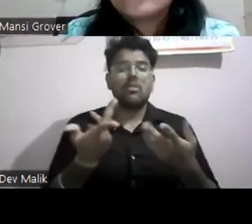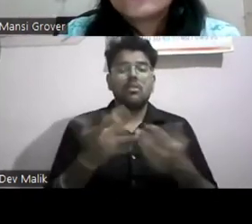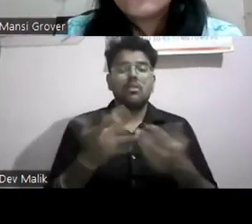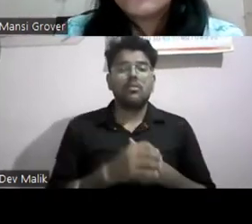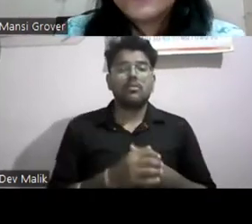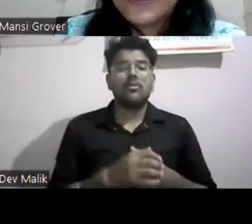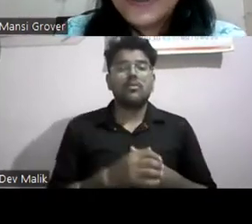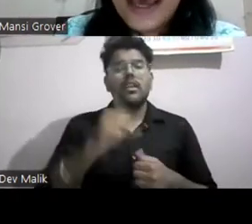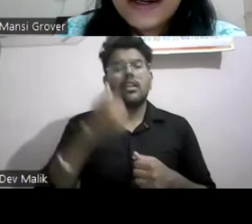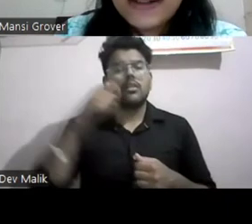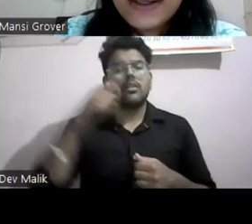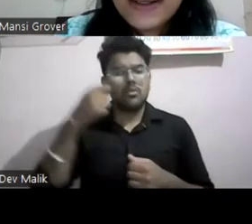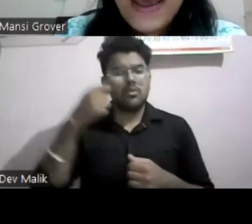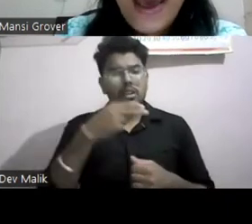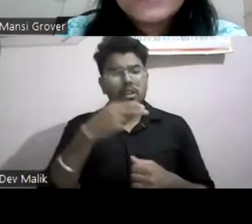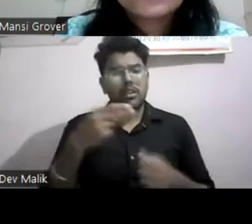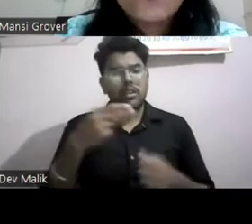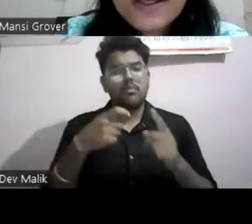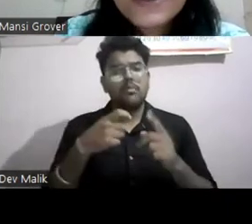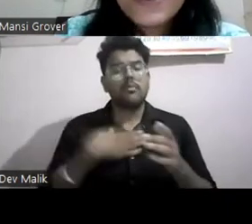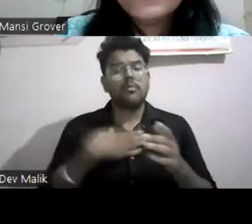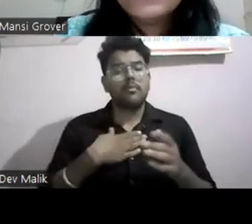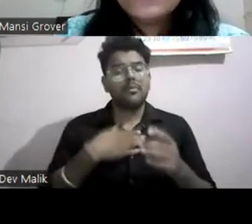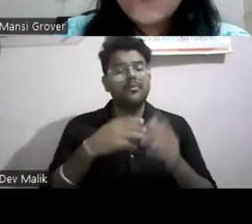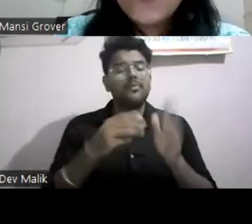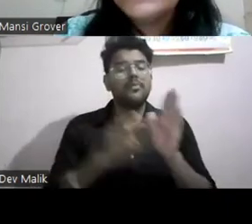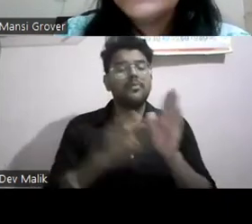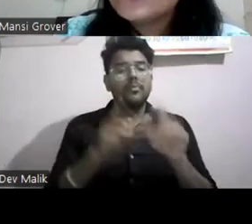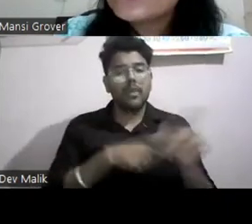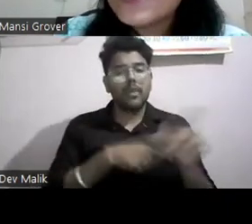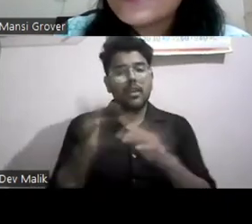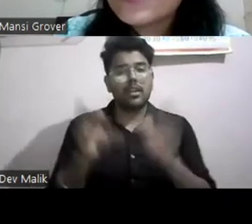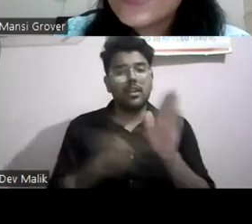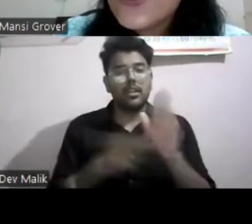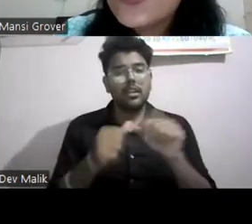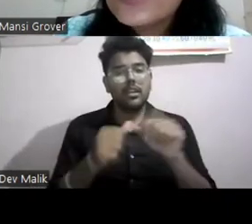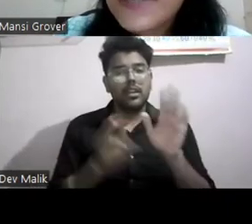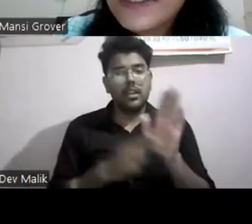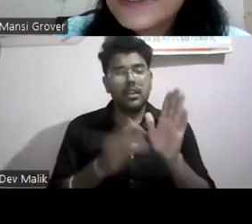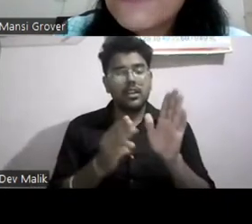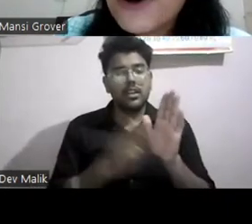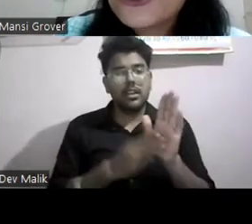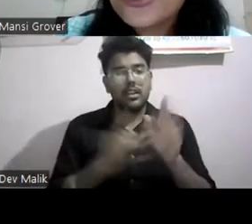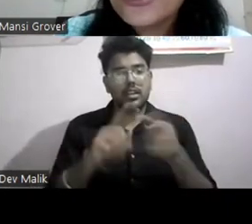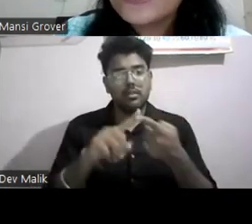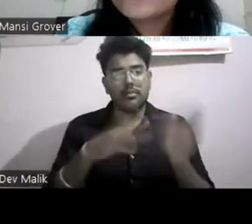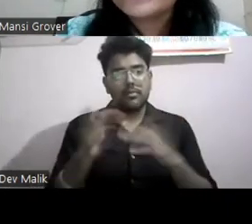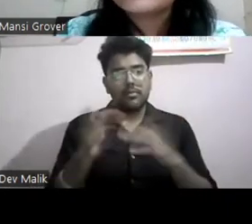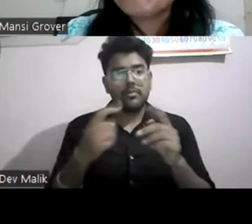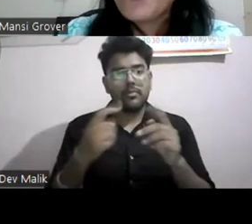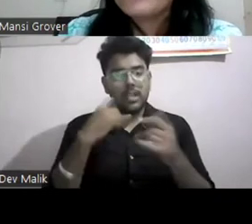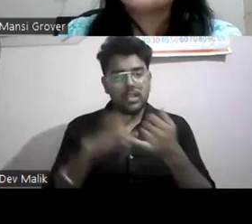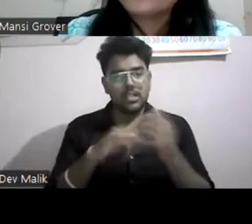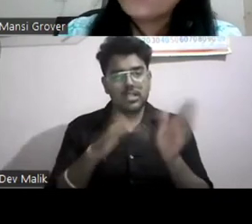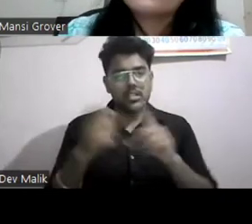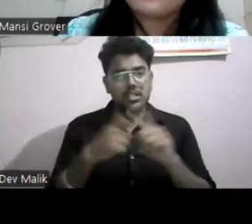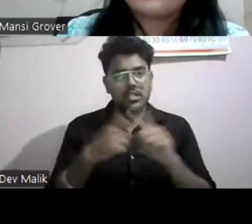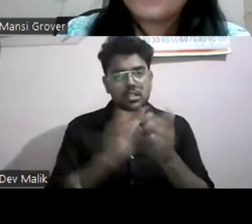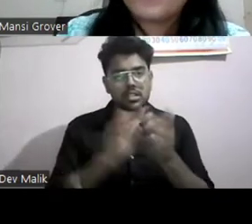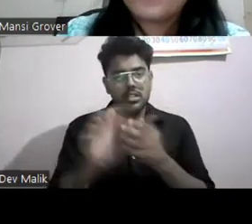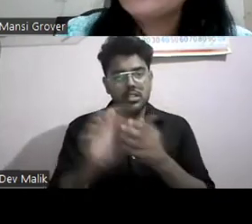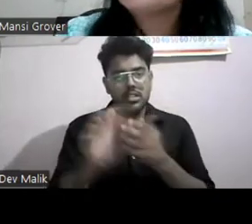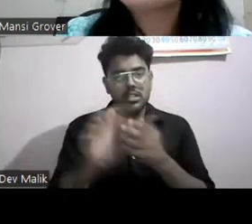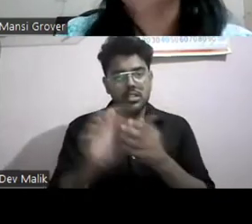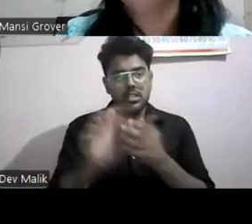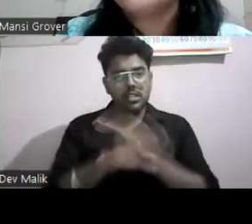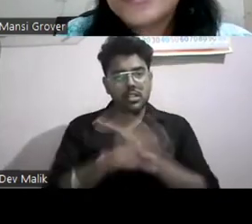an extraordinary talent, as quasi-holy innocence, whose narrative function is to inspire those